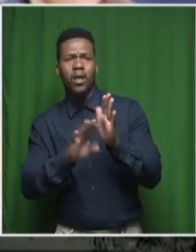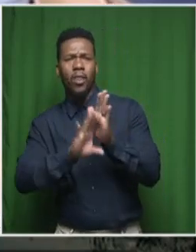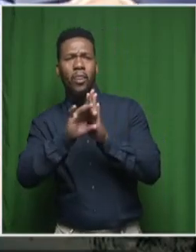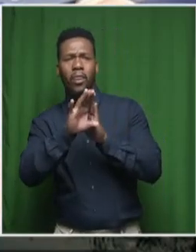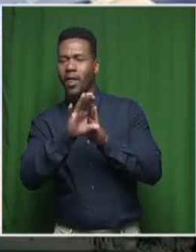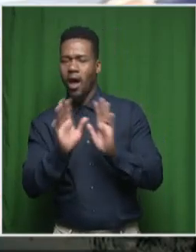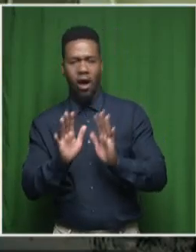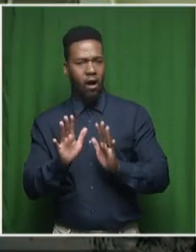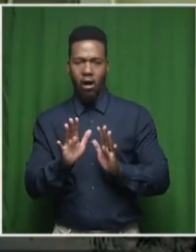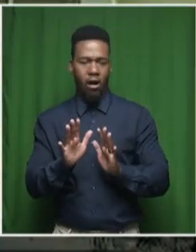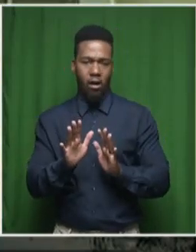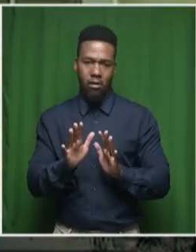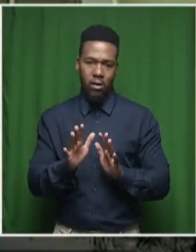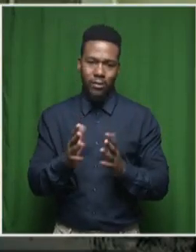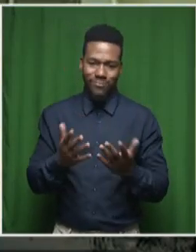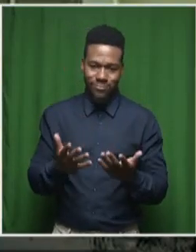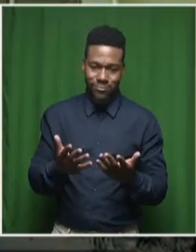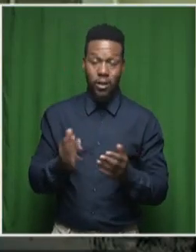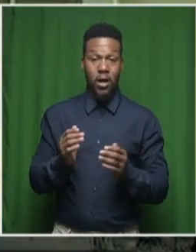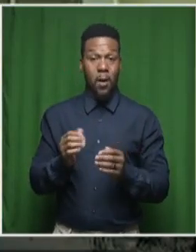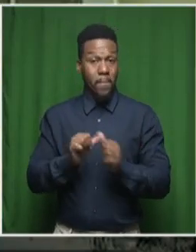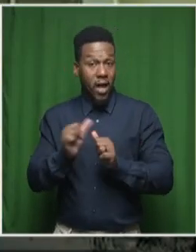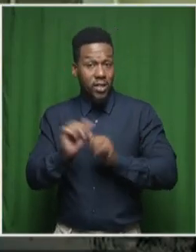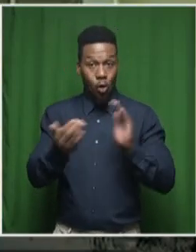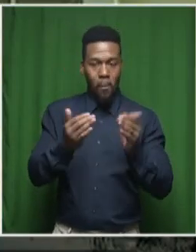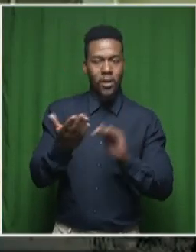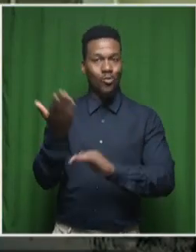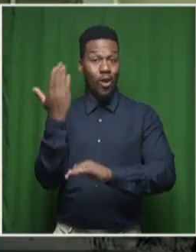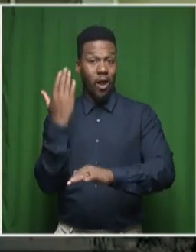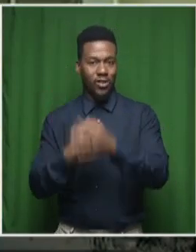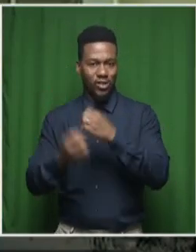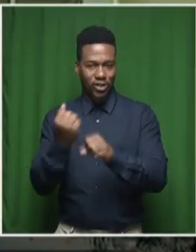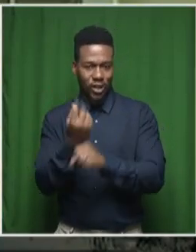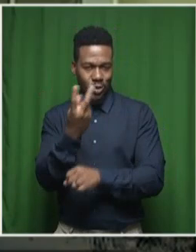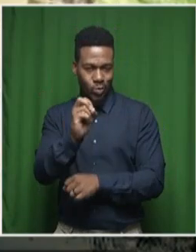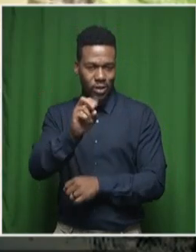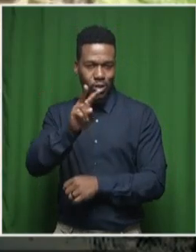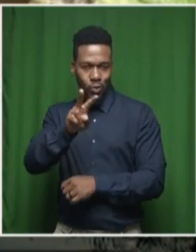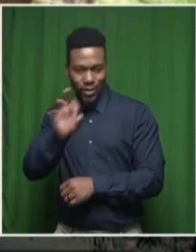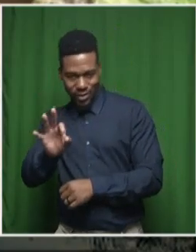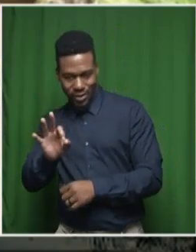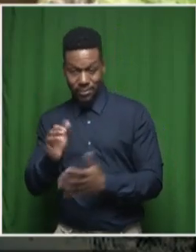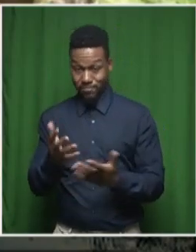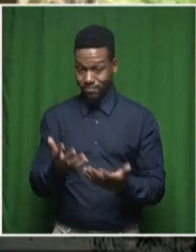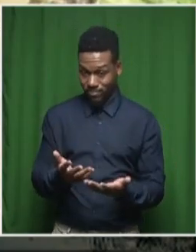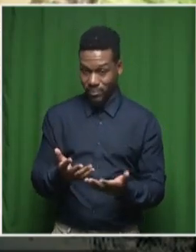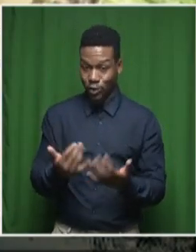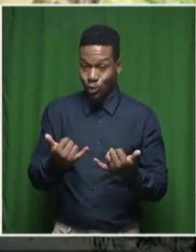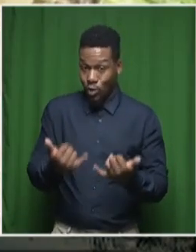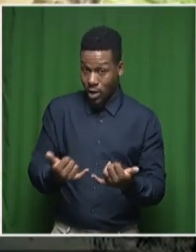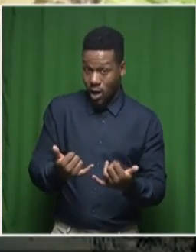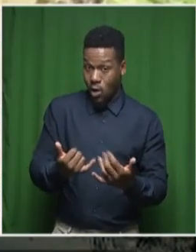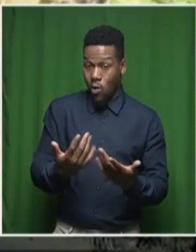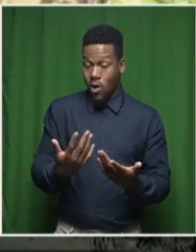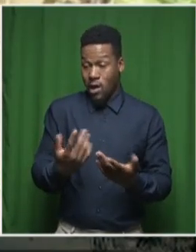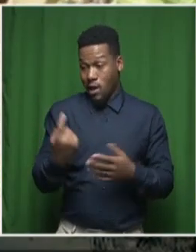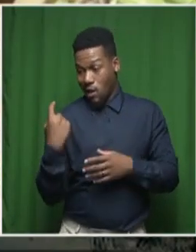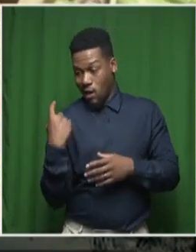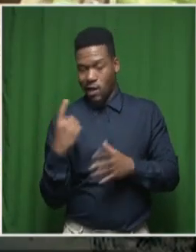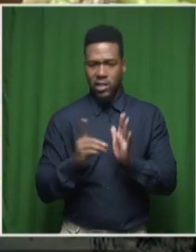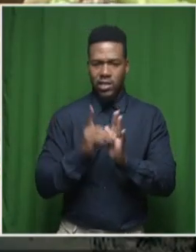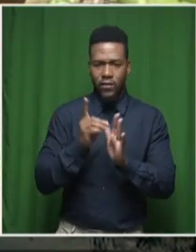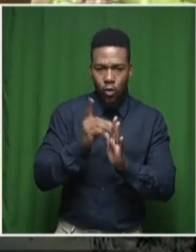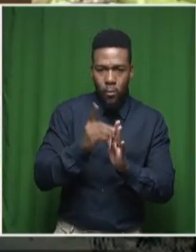been as what we've seen in the year of 2023. And so given this latest development around the